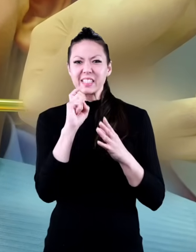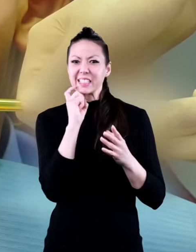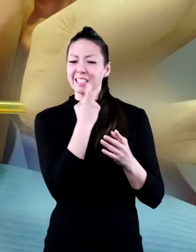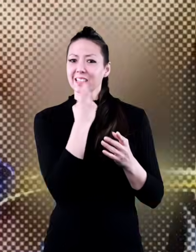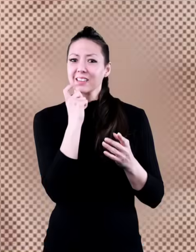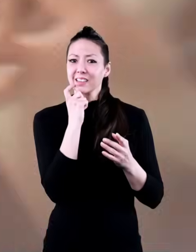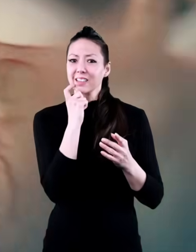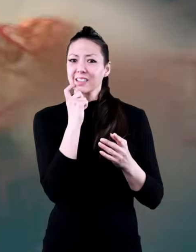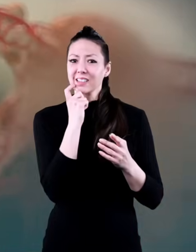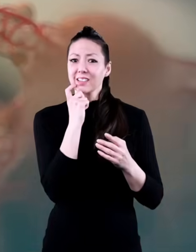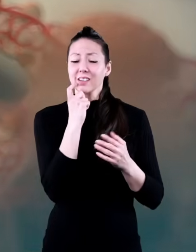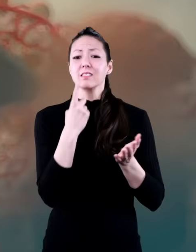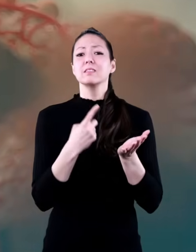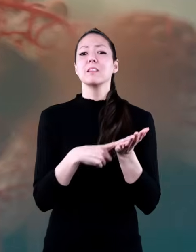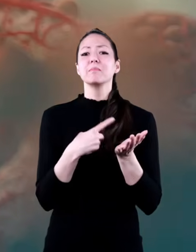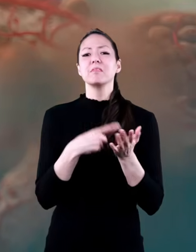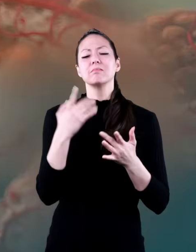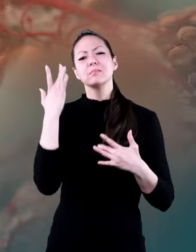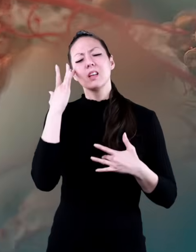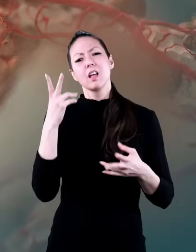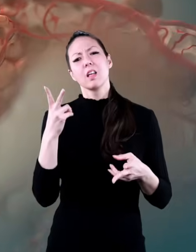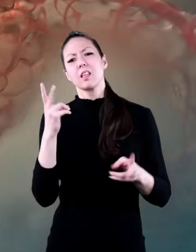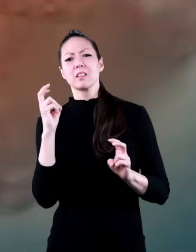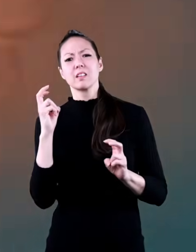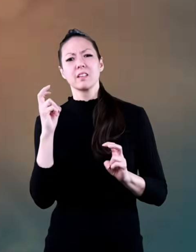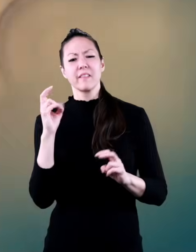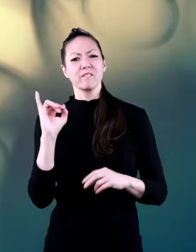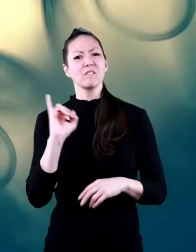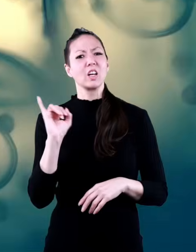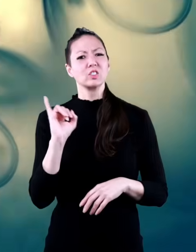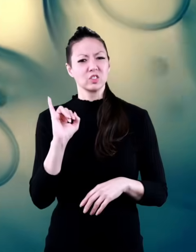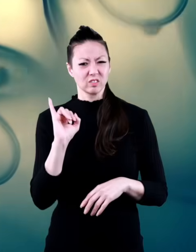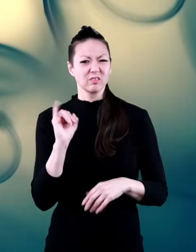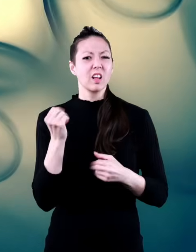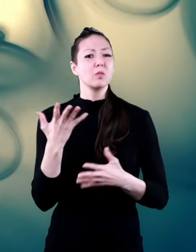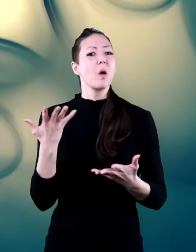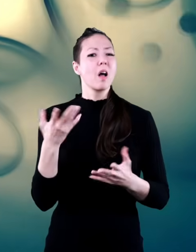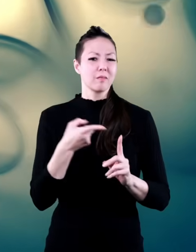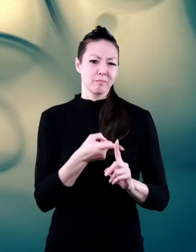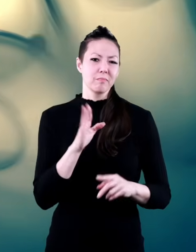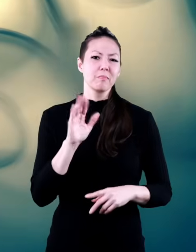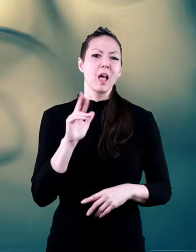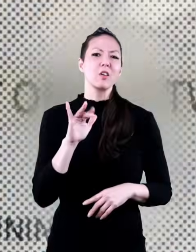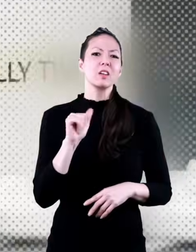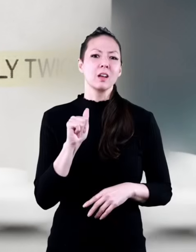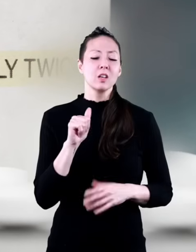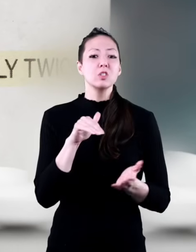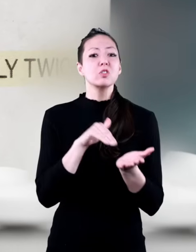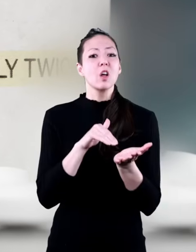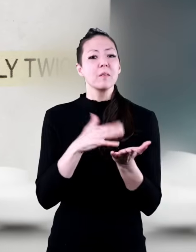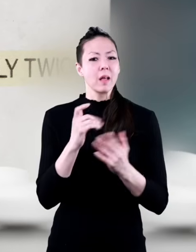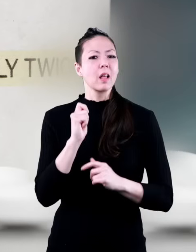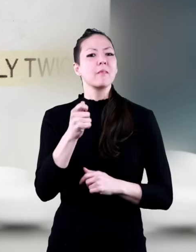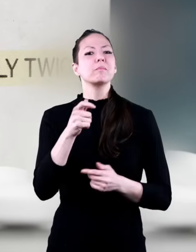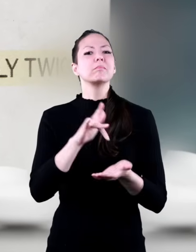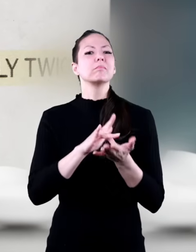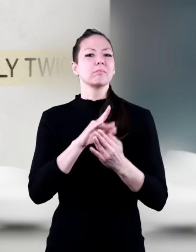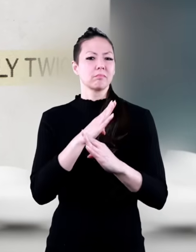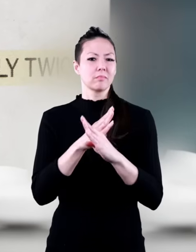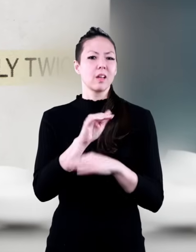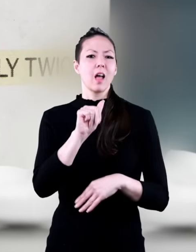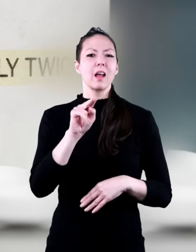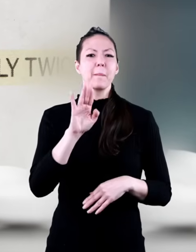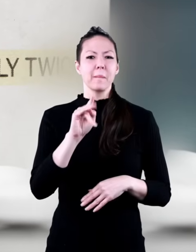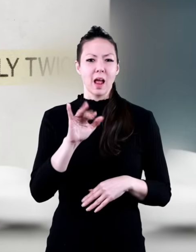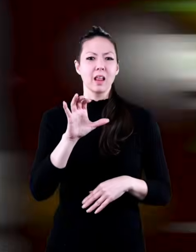sometimes if you are sick from an infection caused by bacteria your doctor may give you an